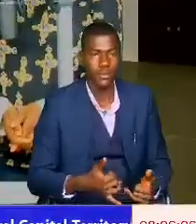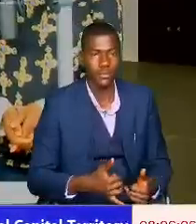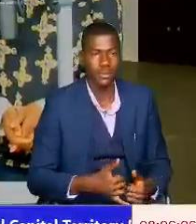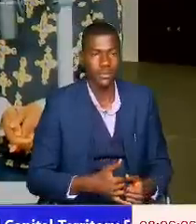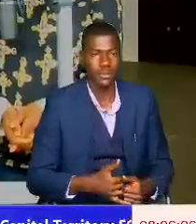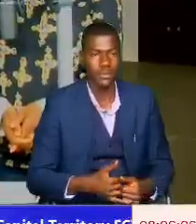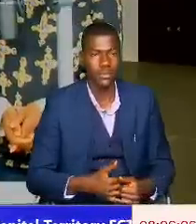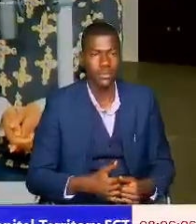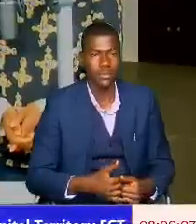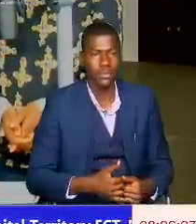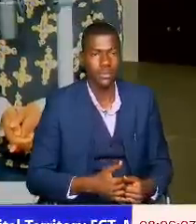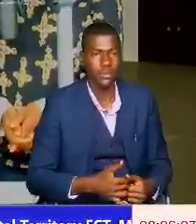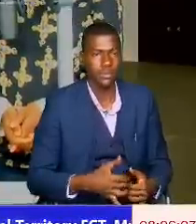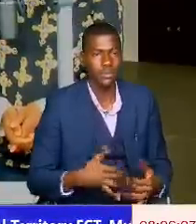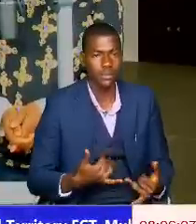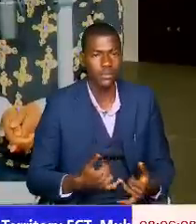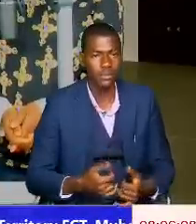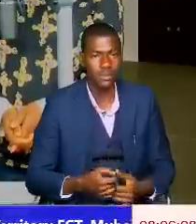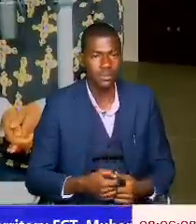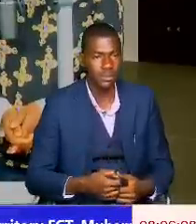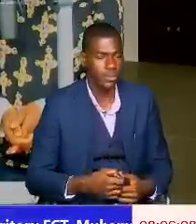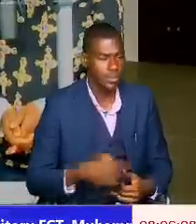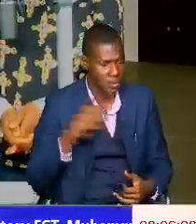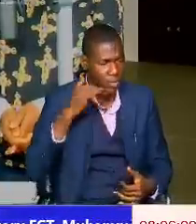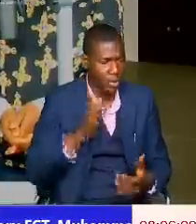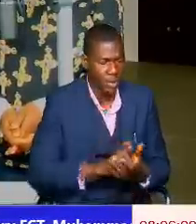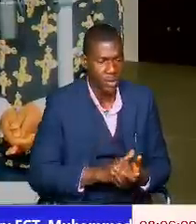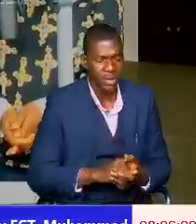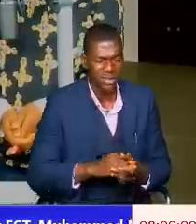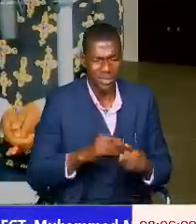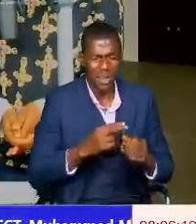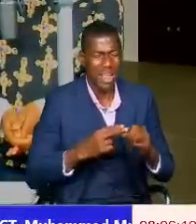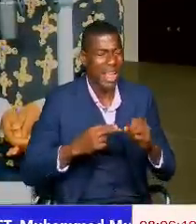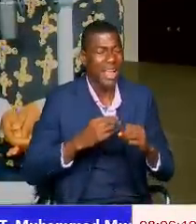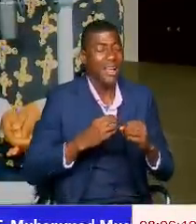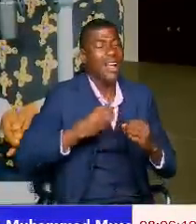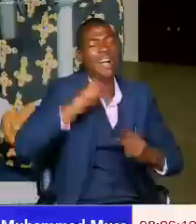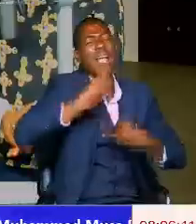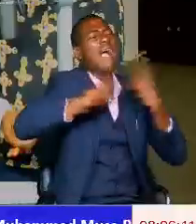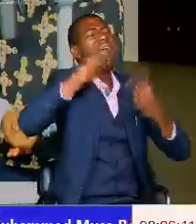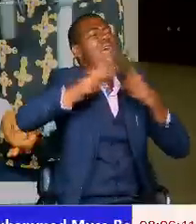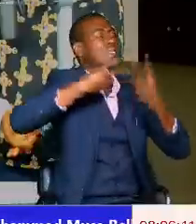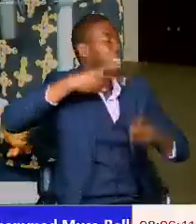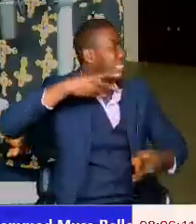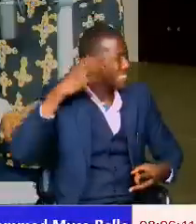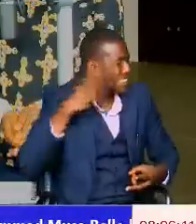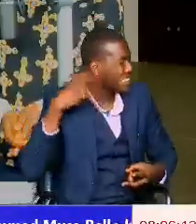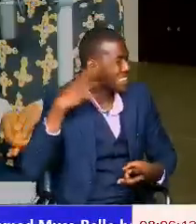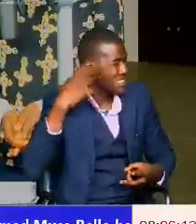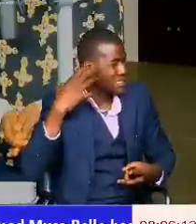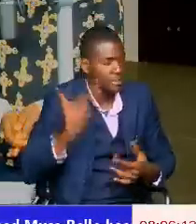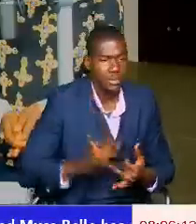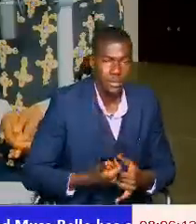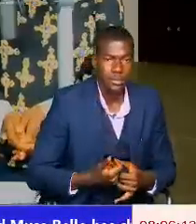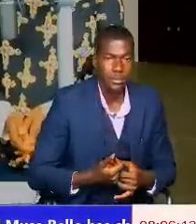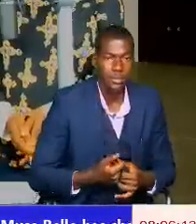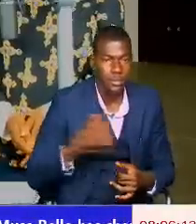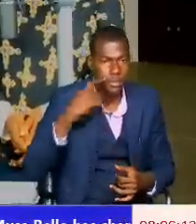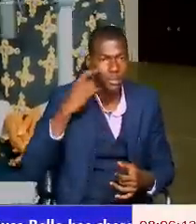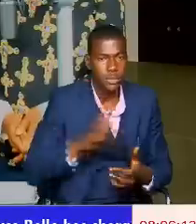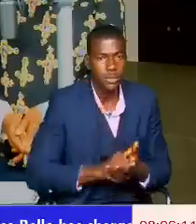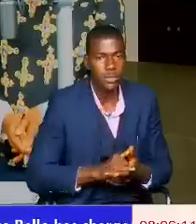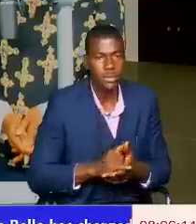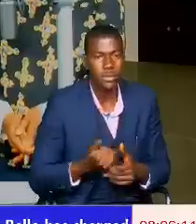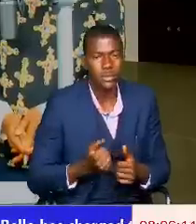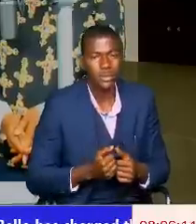the thing, you get waiting with they call high pitch. You get pitch where sound go reach, it go there distorted. Go they